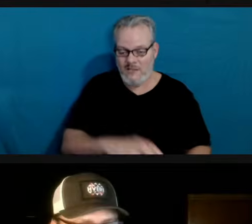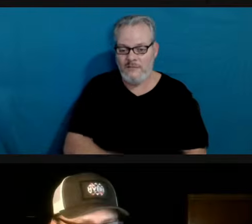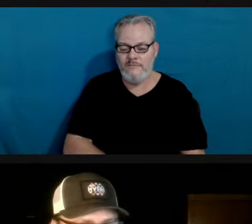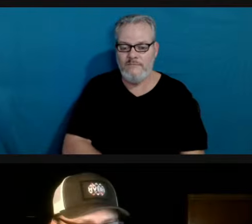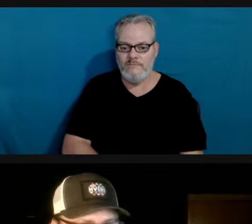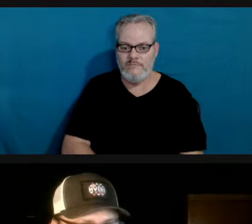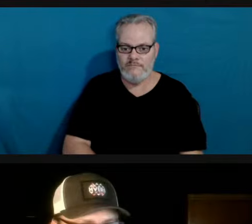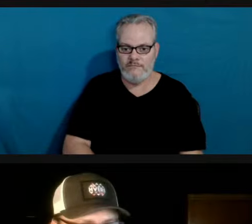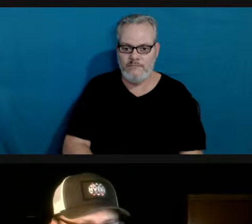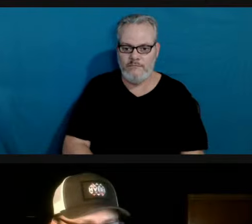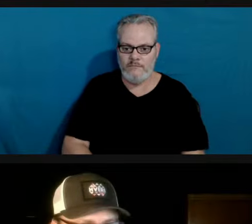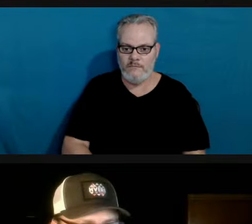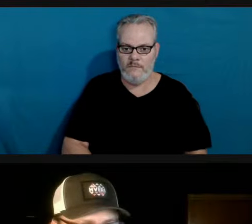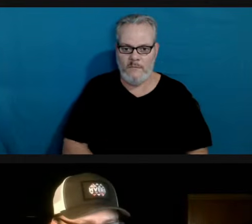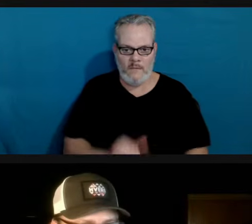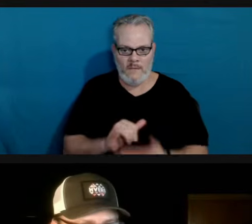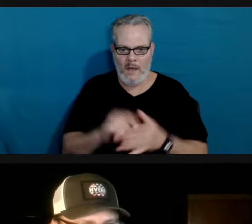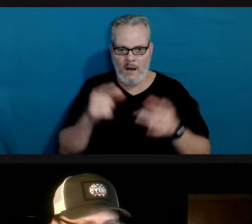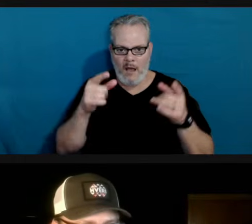as recently as earlier this morning.